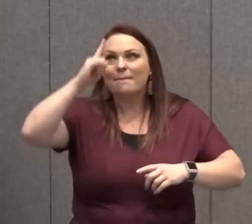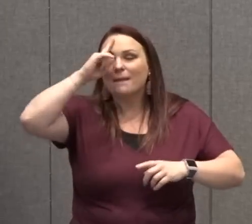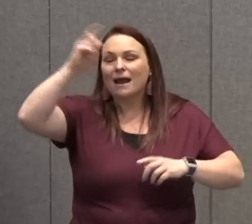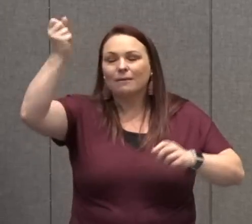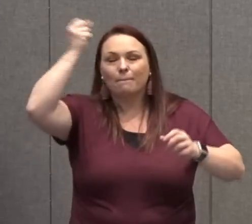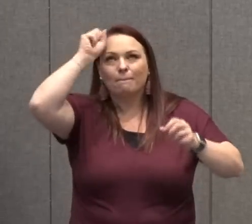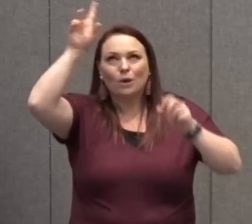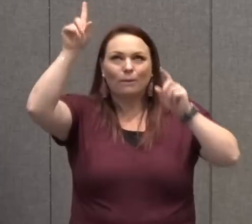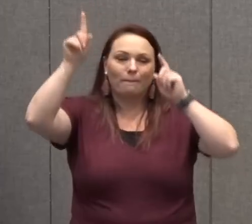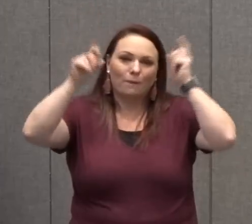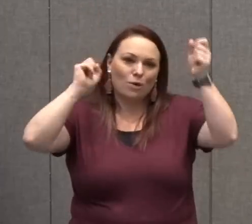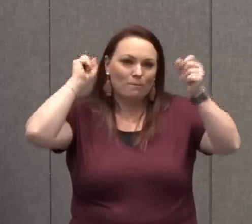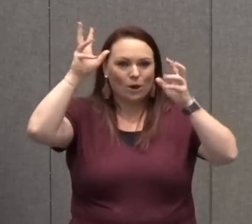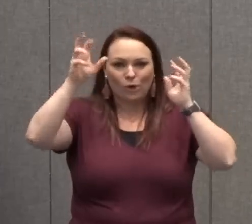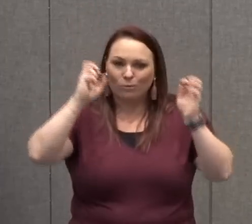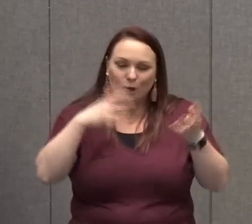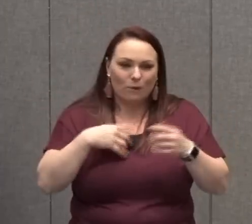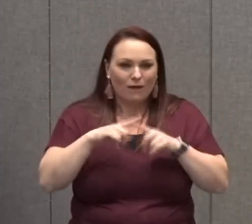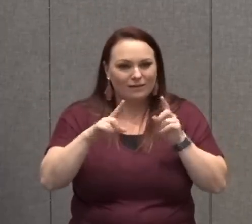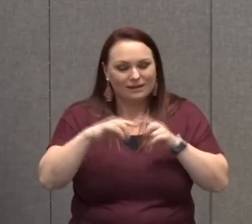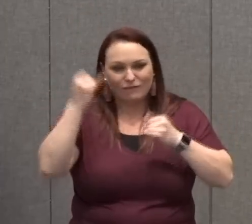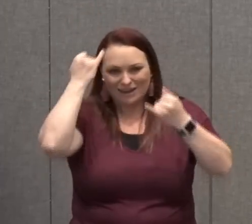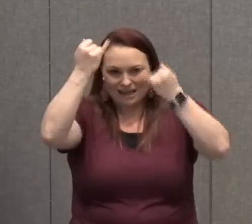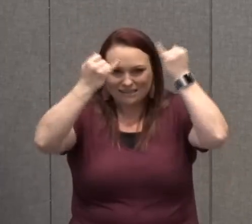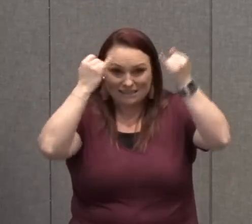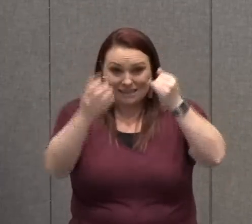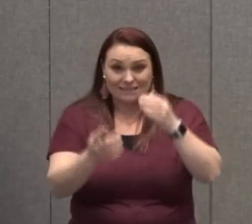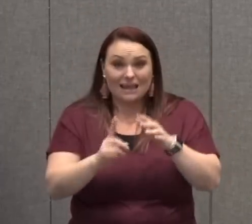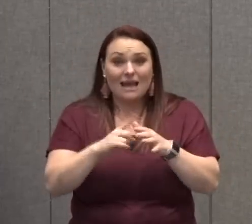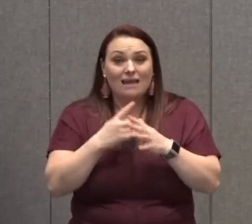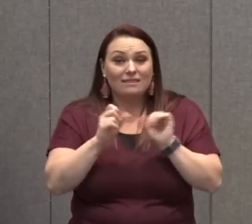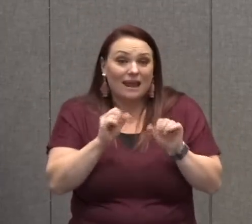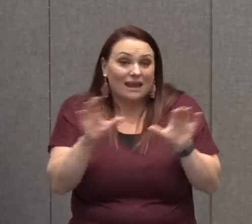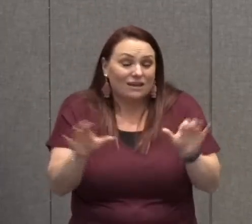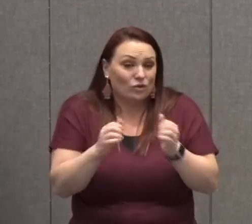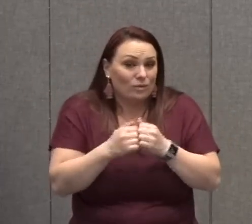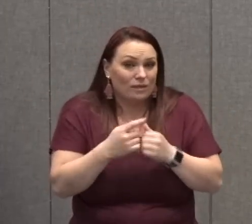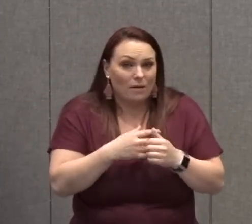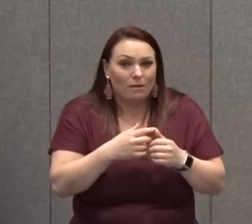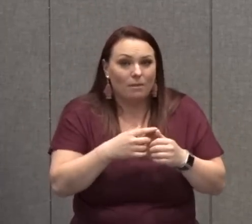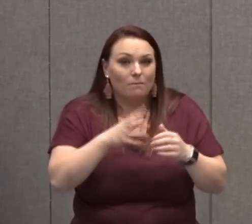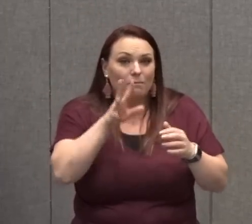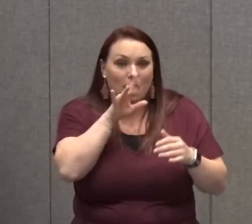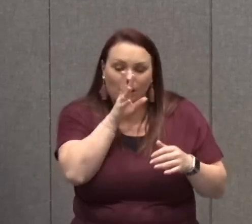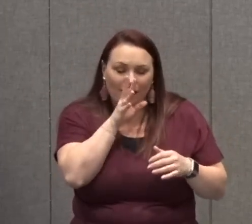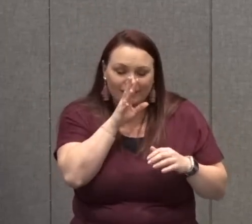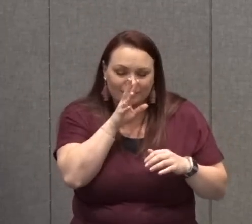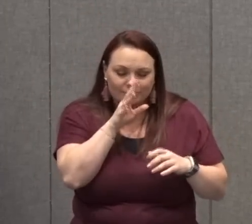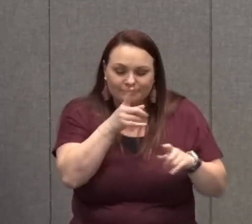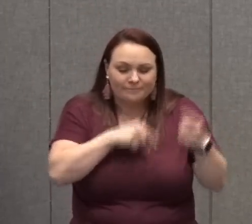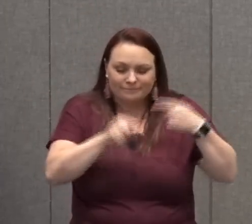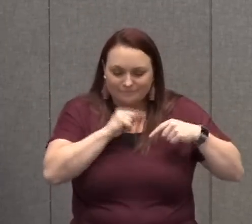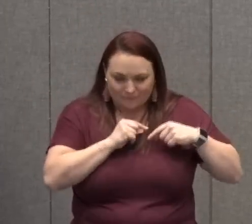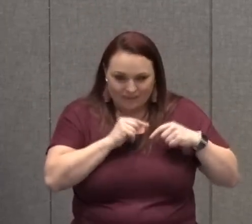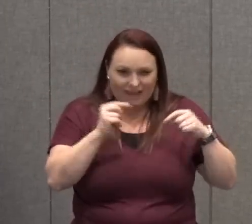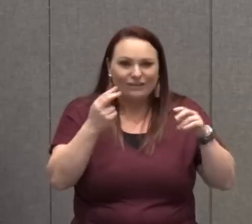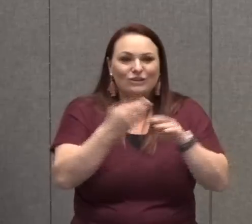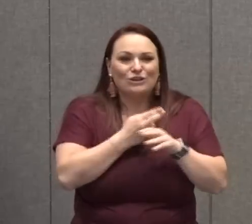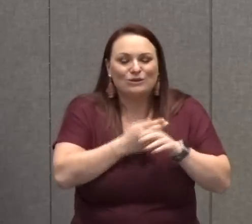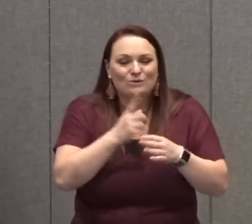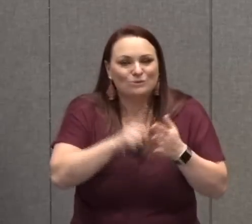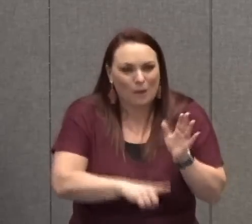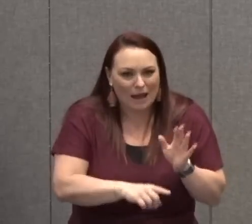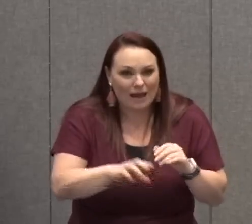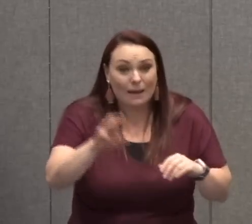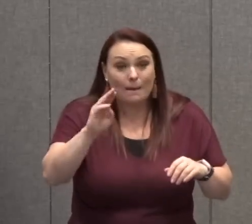just going boom boom with all the things you could do with this I wanna use what with blah blah blah I wanna use what Miss Martindale said